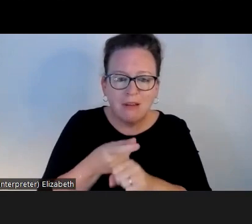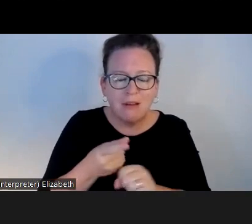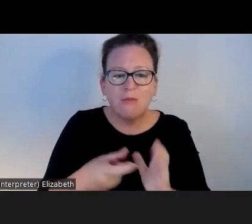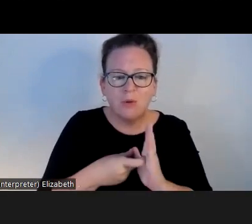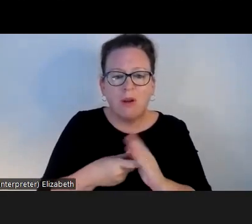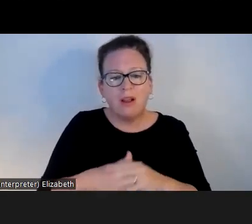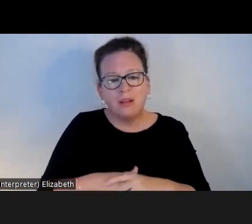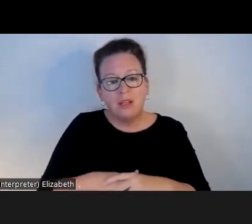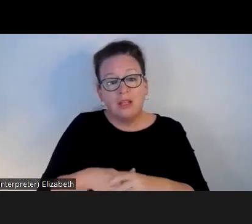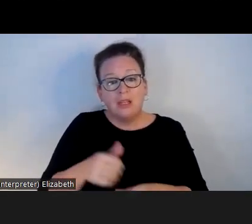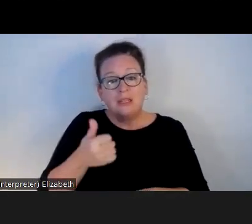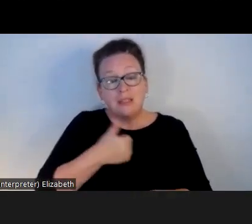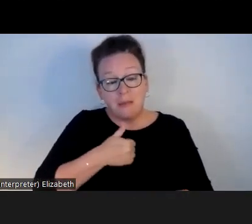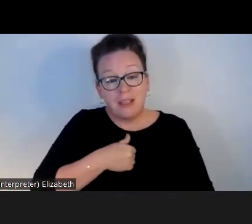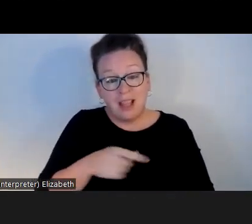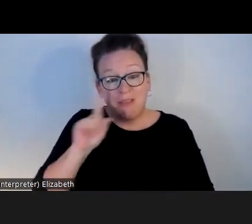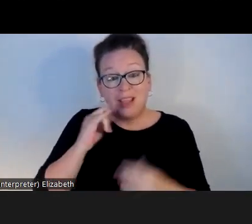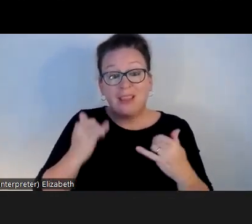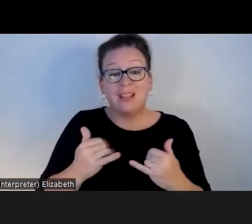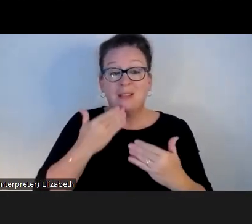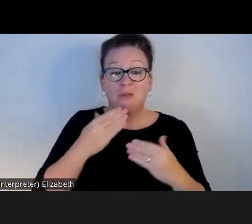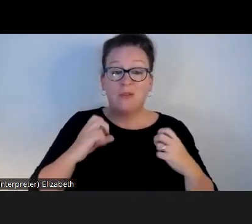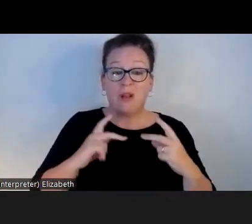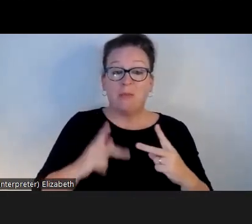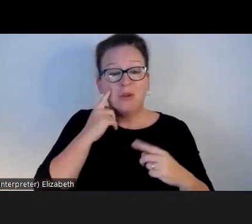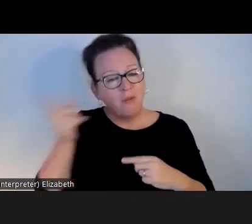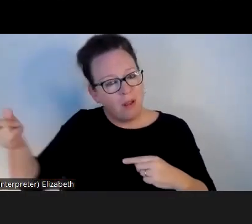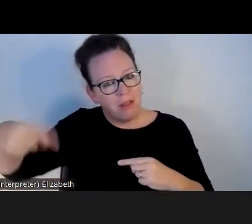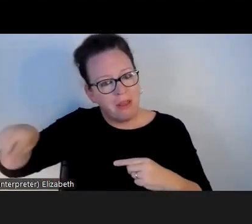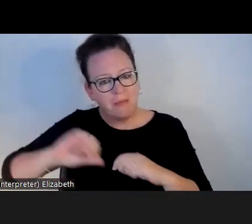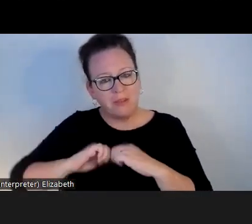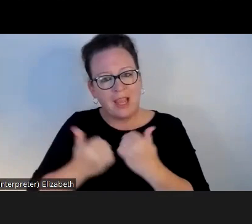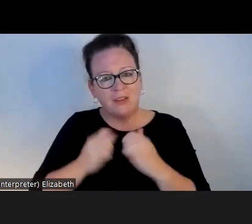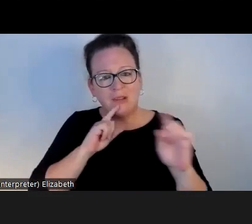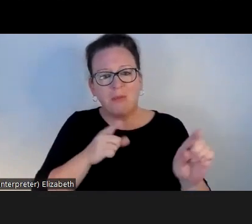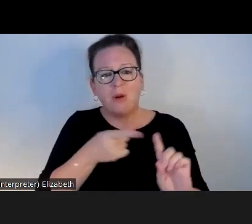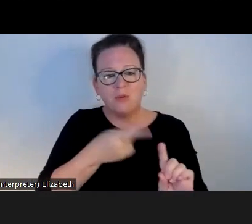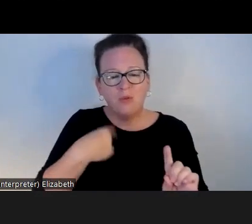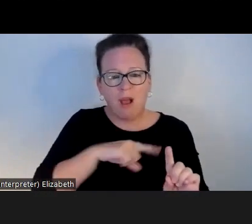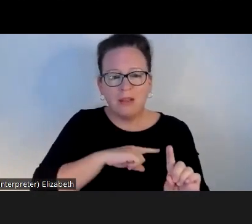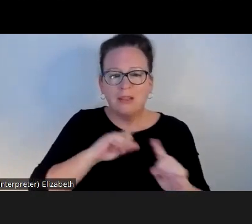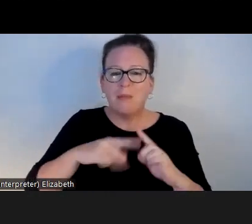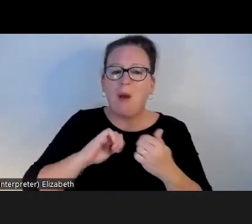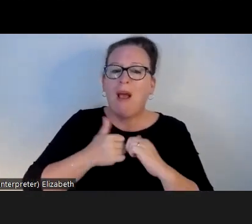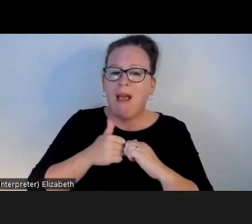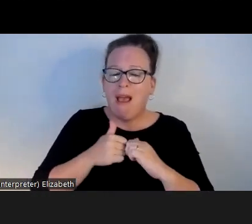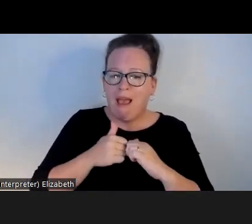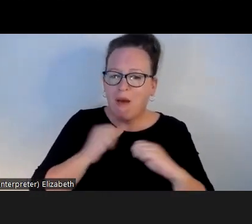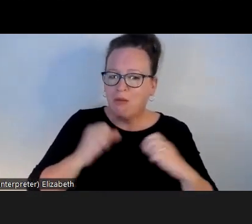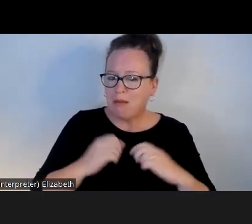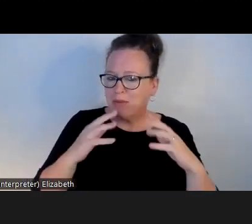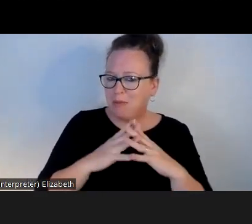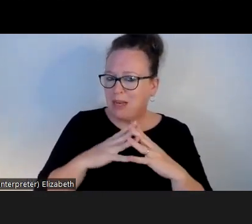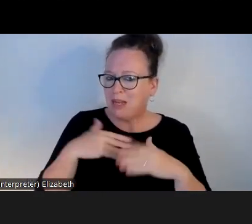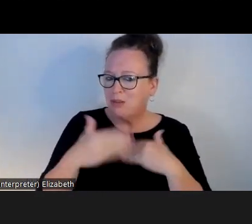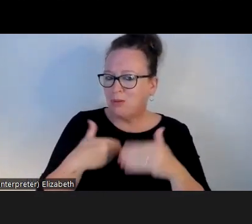would say this is maybe an opportunity for them to report to us how the implementation is going. And then that